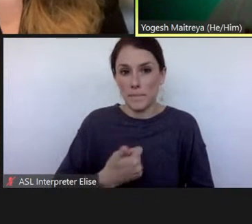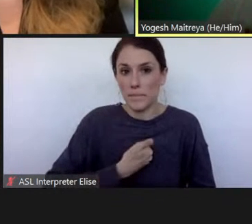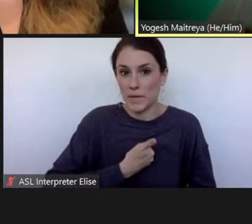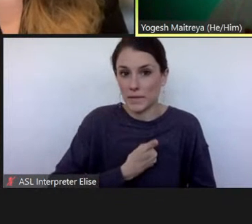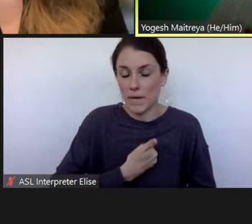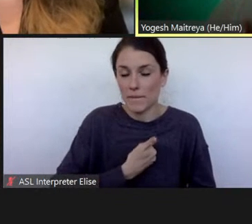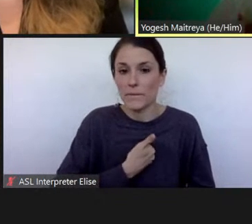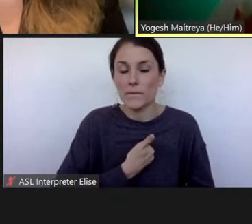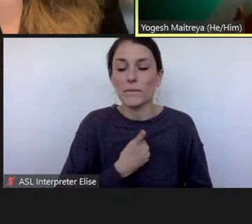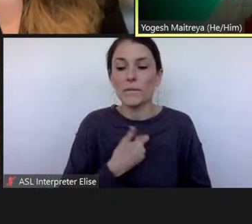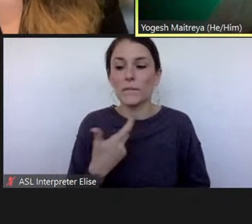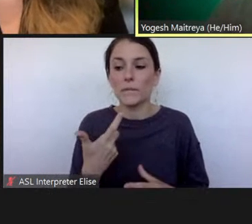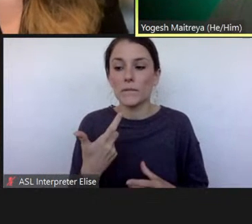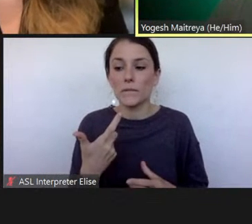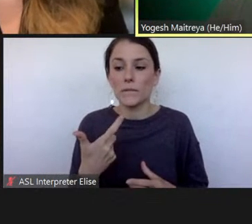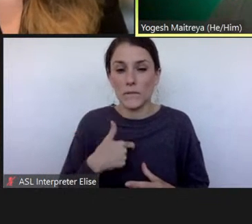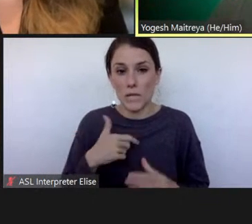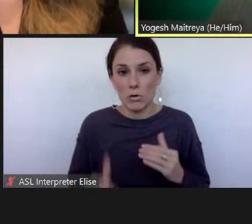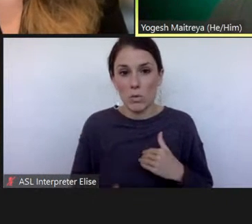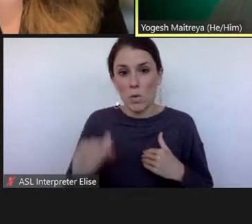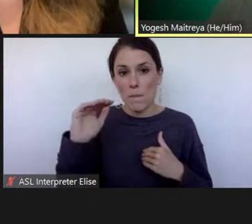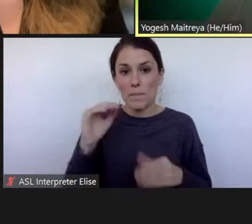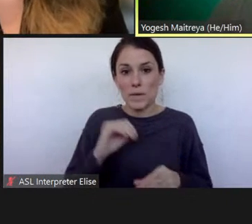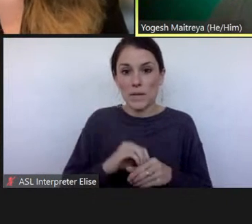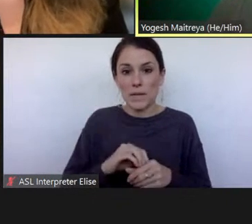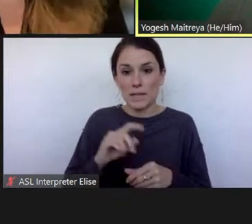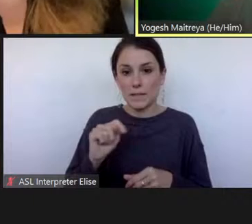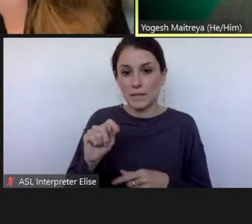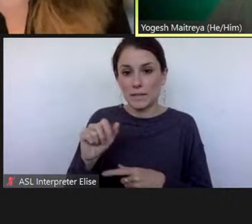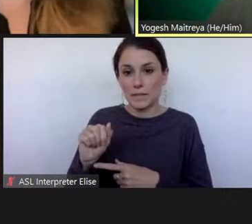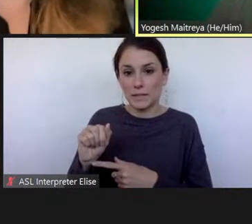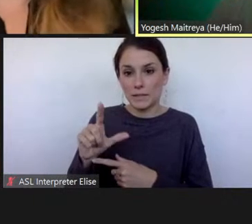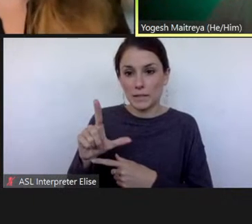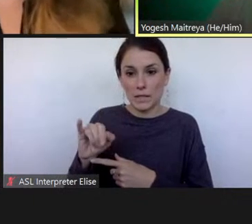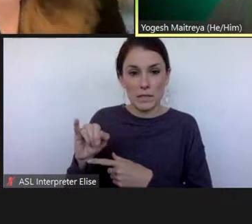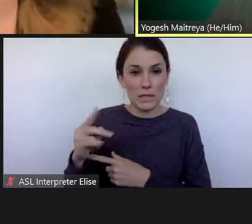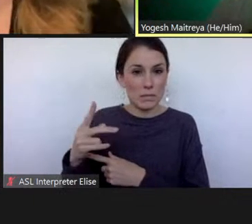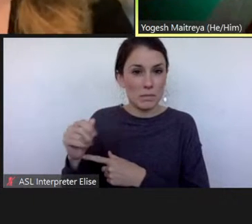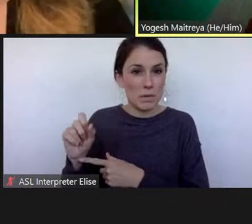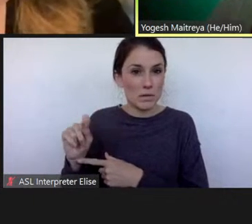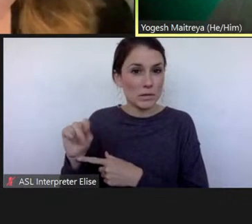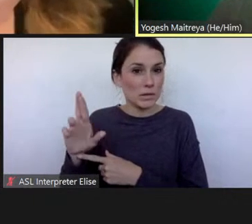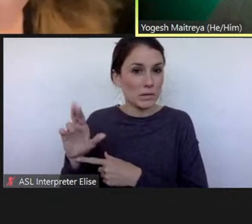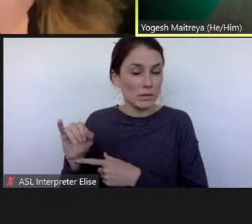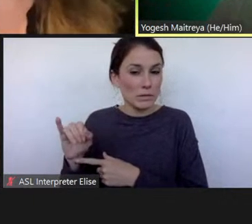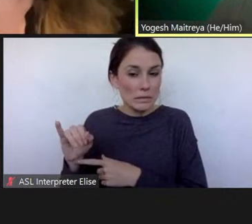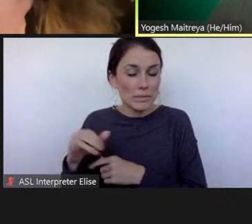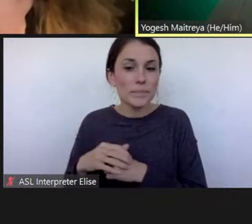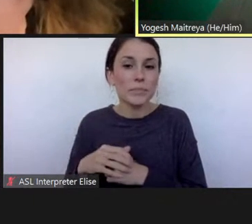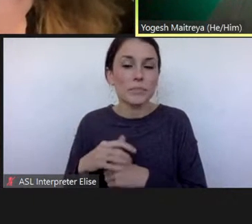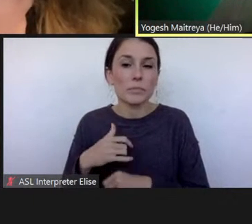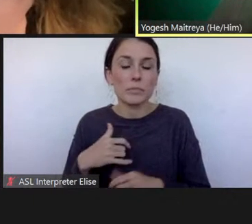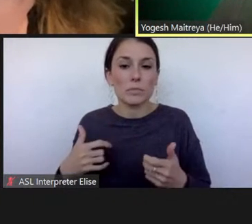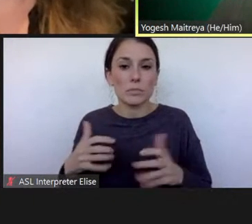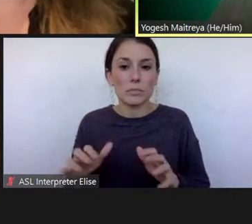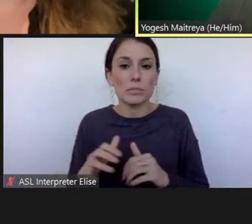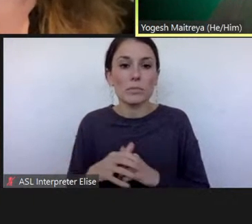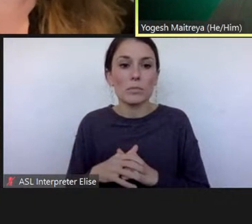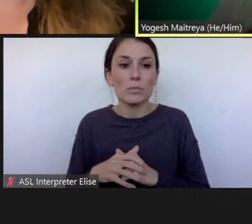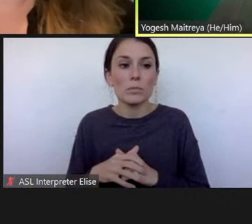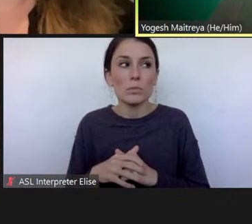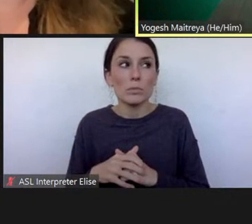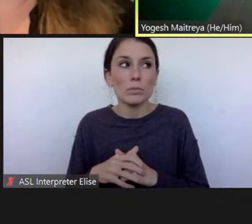myself, I grew up in a Dalit Basti. I don't want to